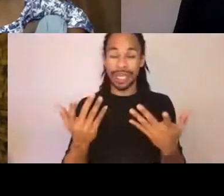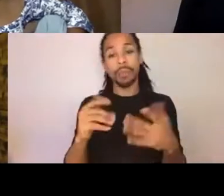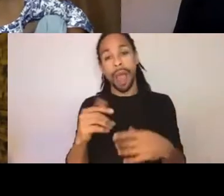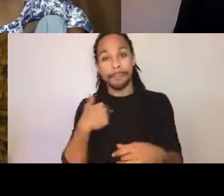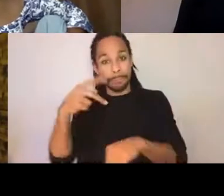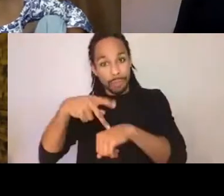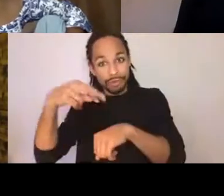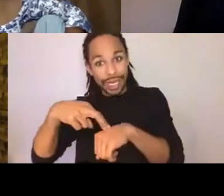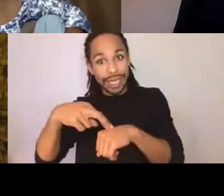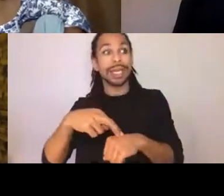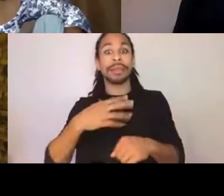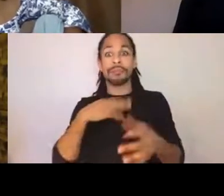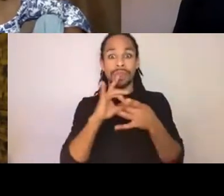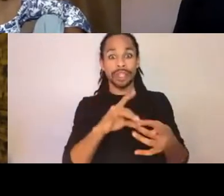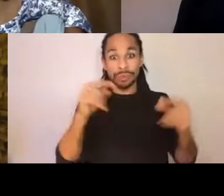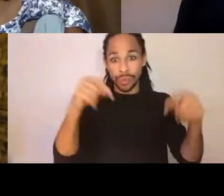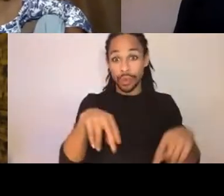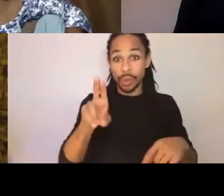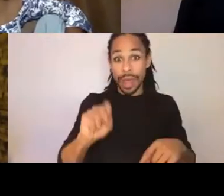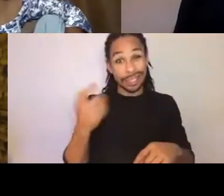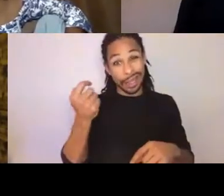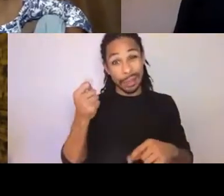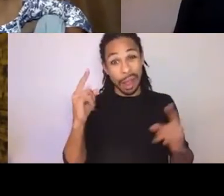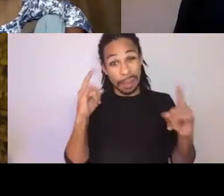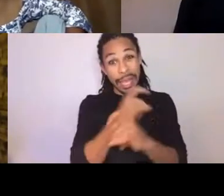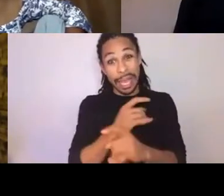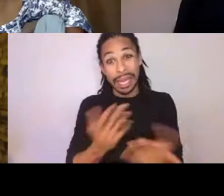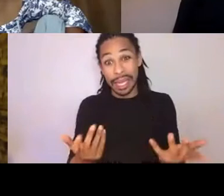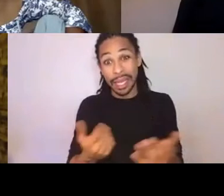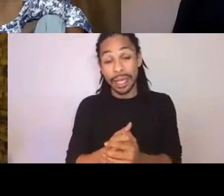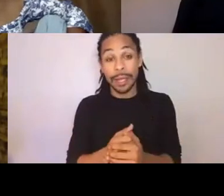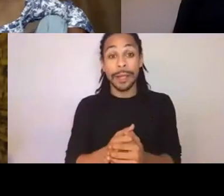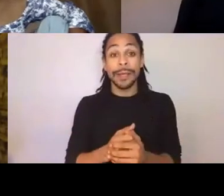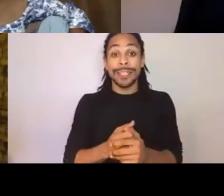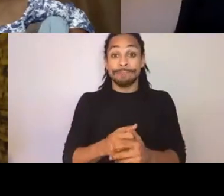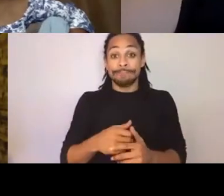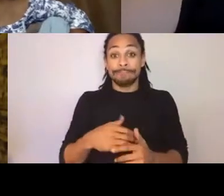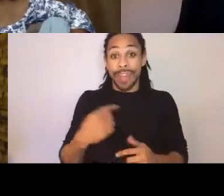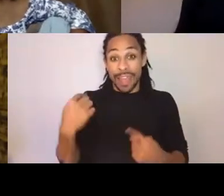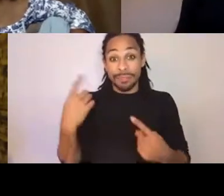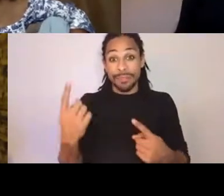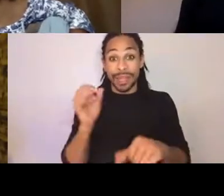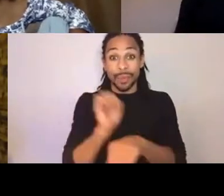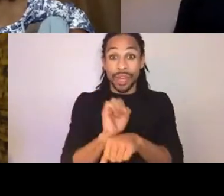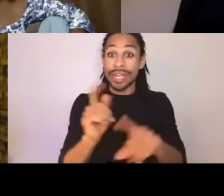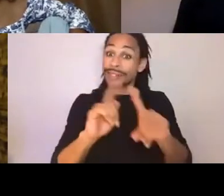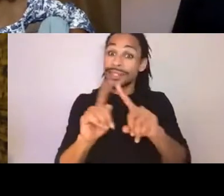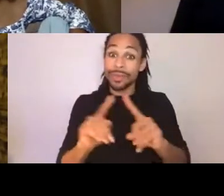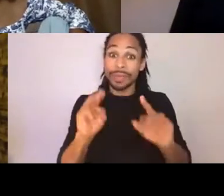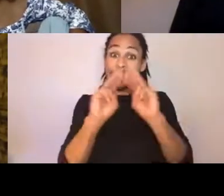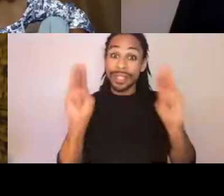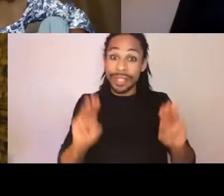the relationship to the US is kind of complicated. And I've been working in different museums and institutions.